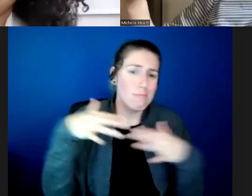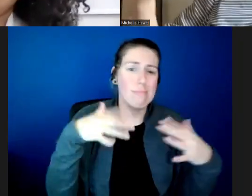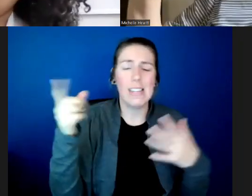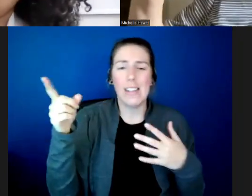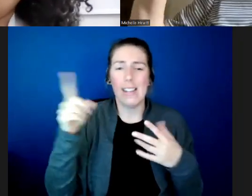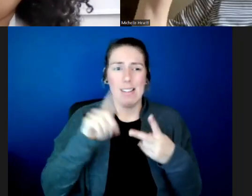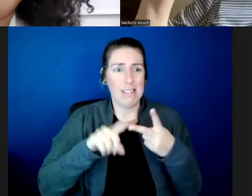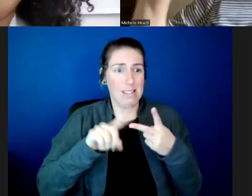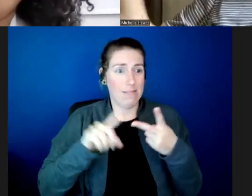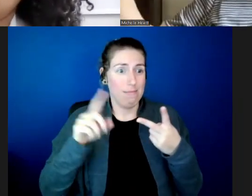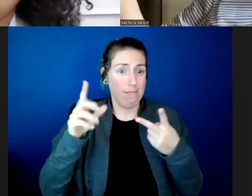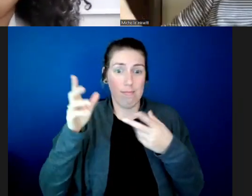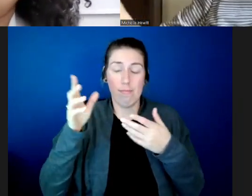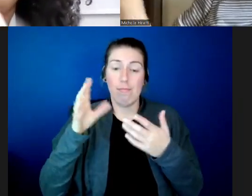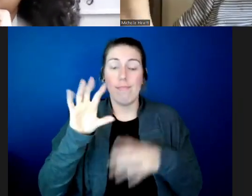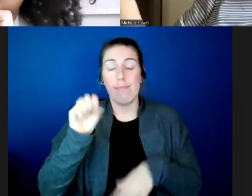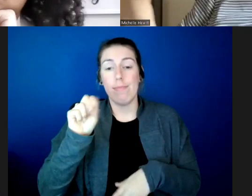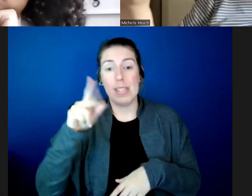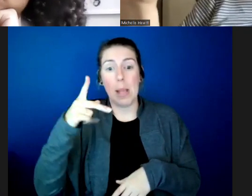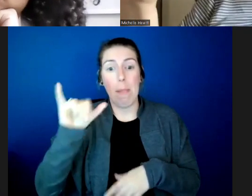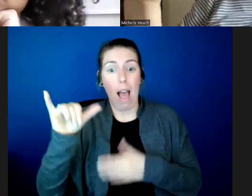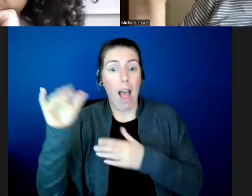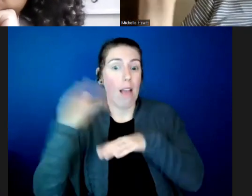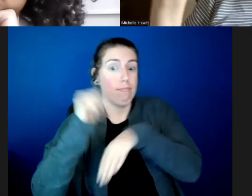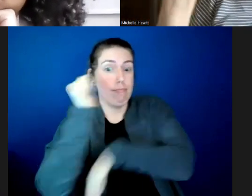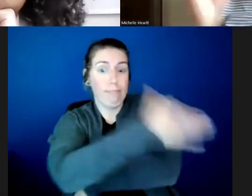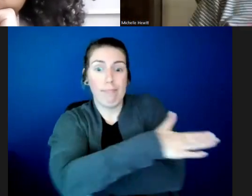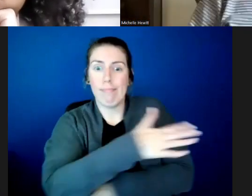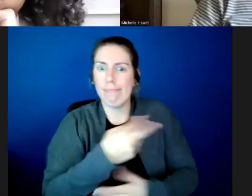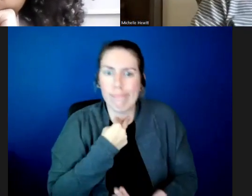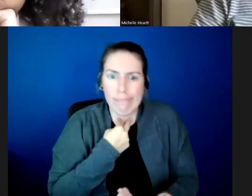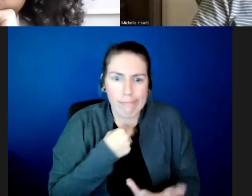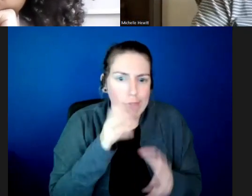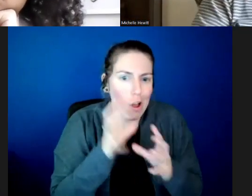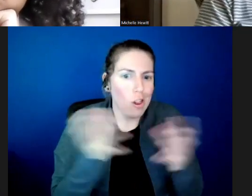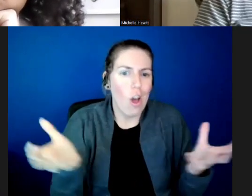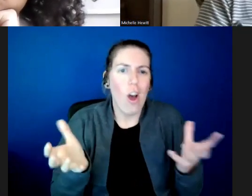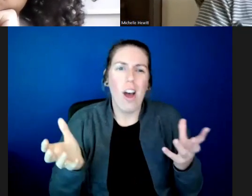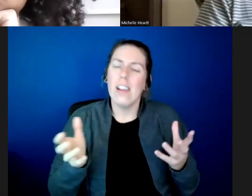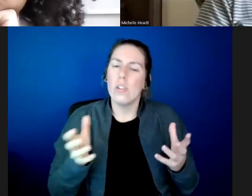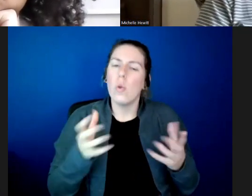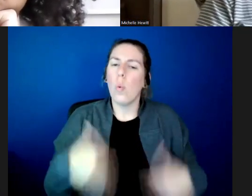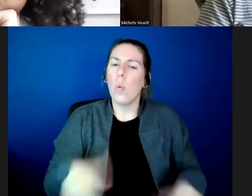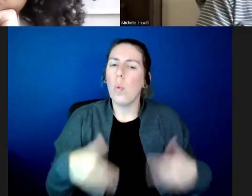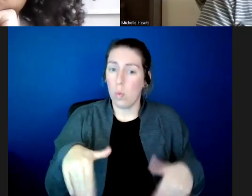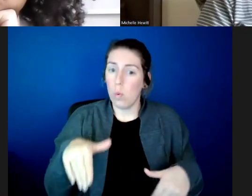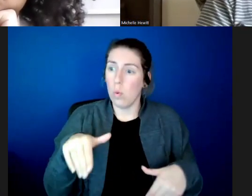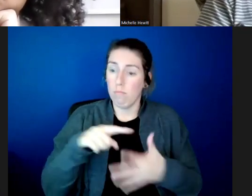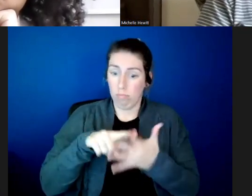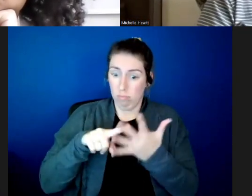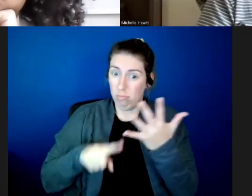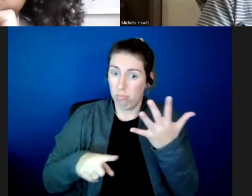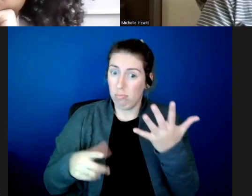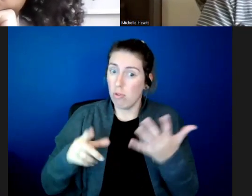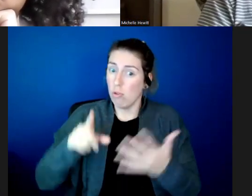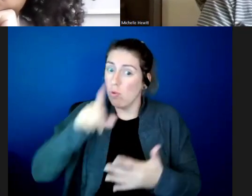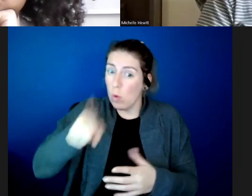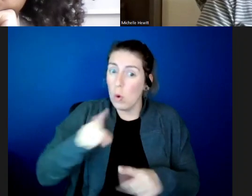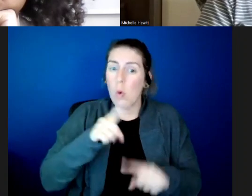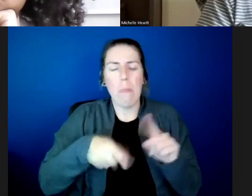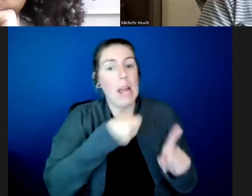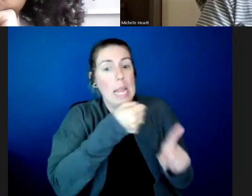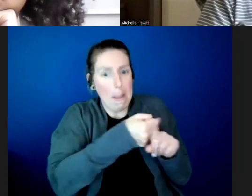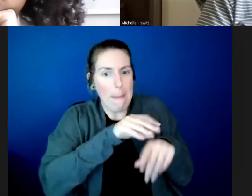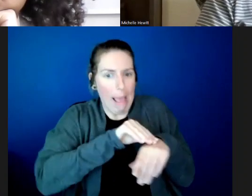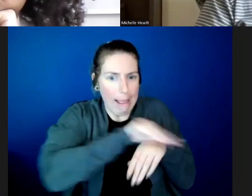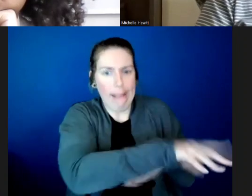pieces that are true and that are out there, but the impact is felt most harshly by our most